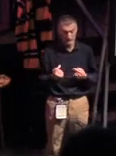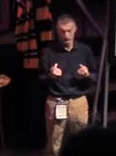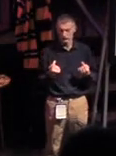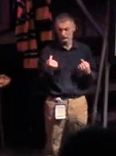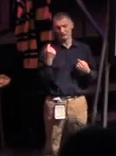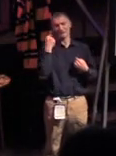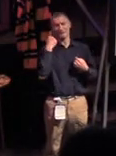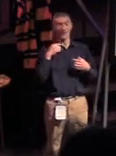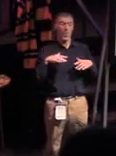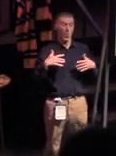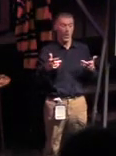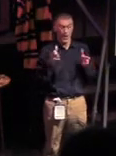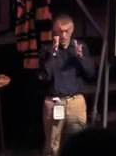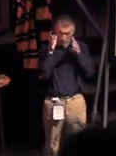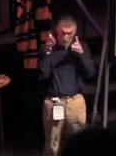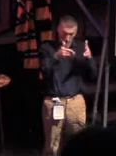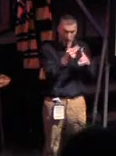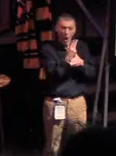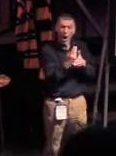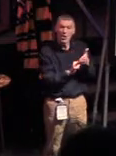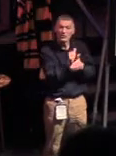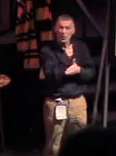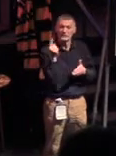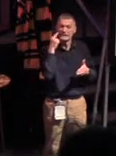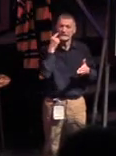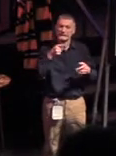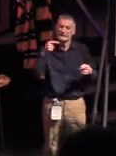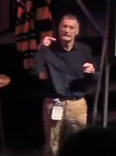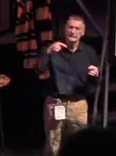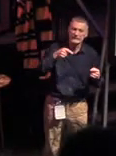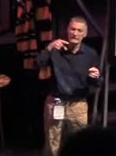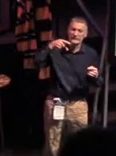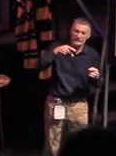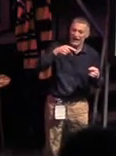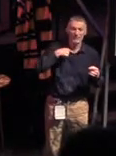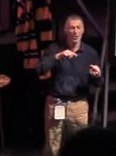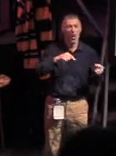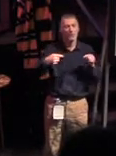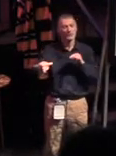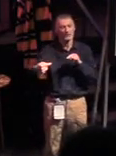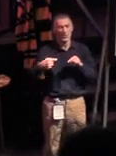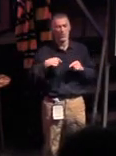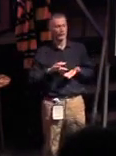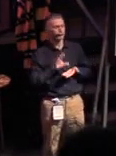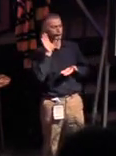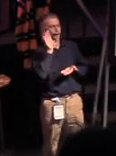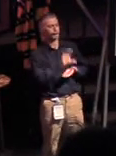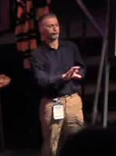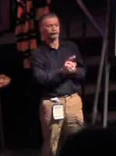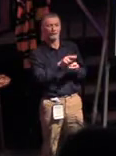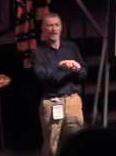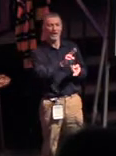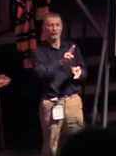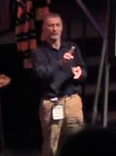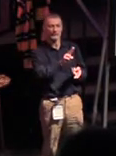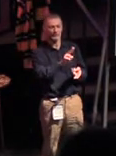is to cut the arts and culture. And we did exactly the opposite. We actually increased the funding to